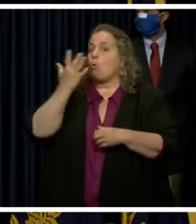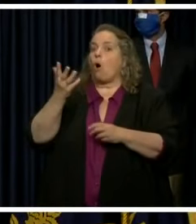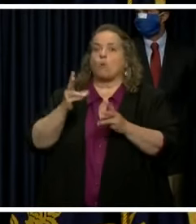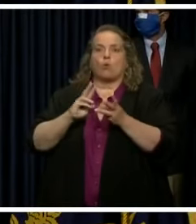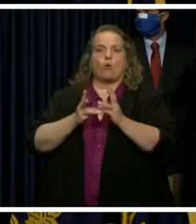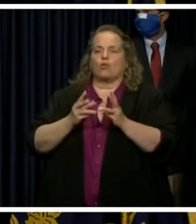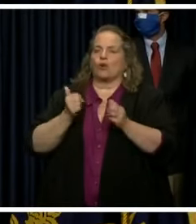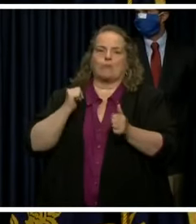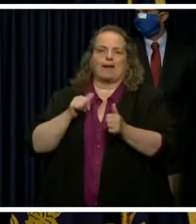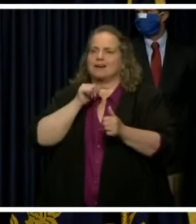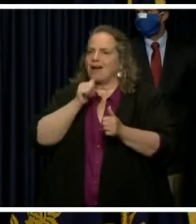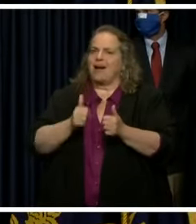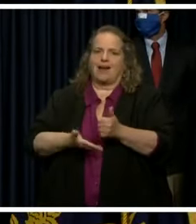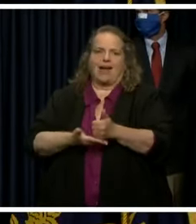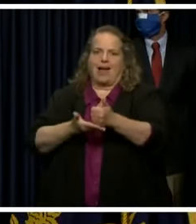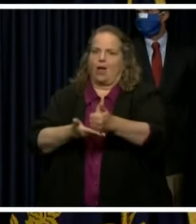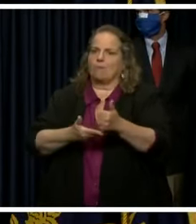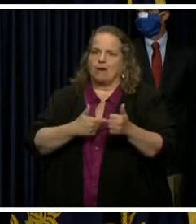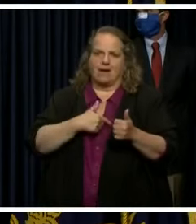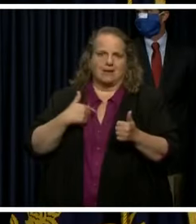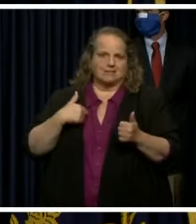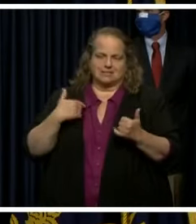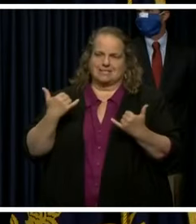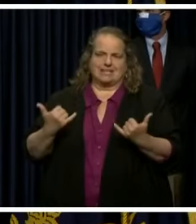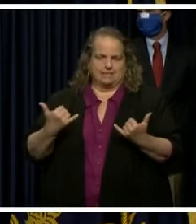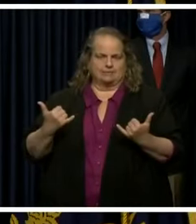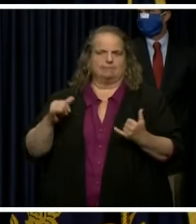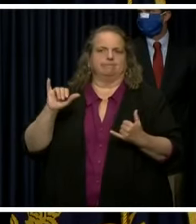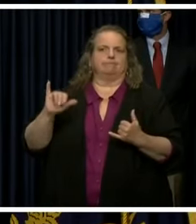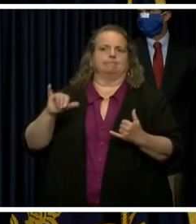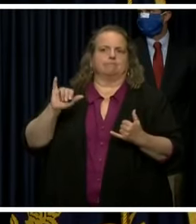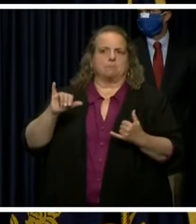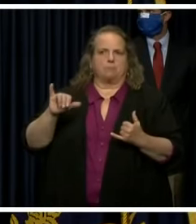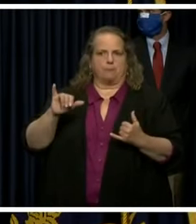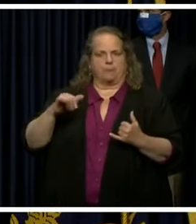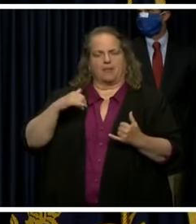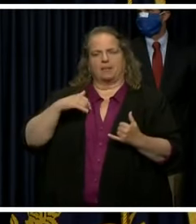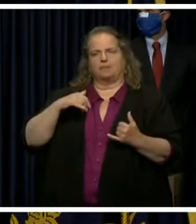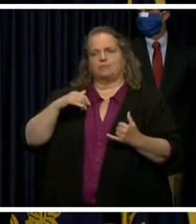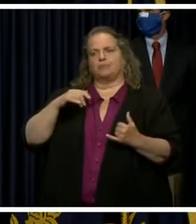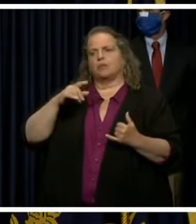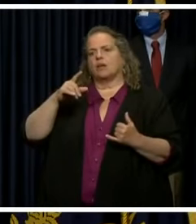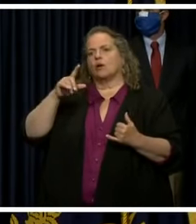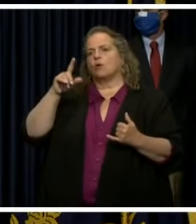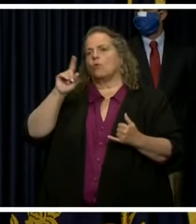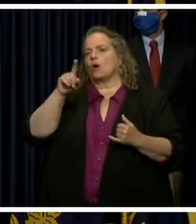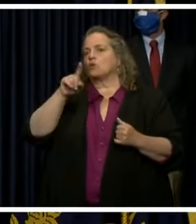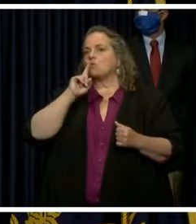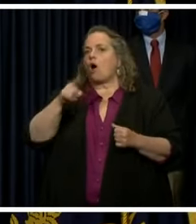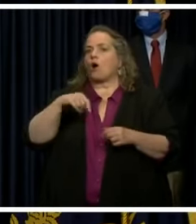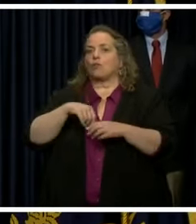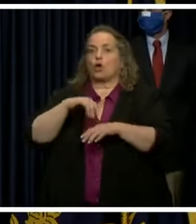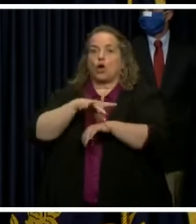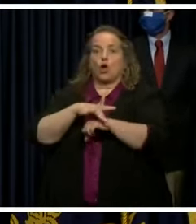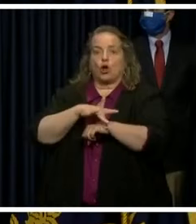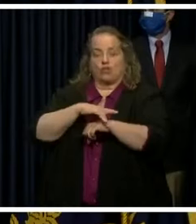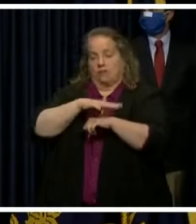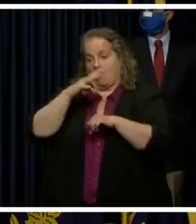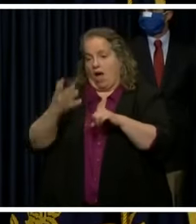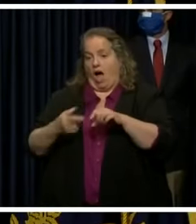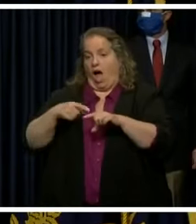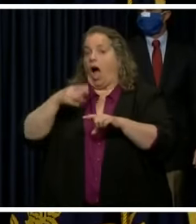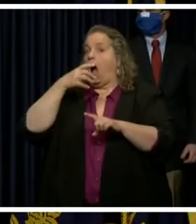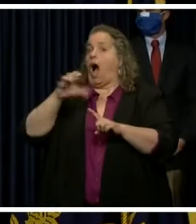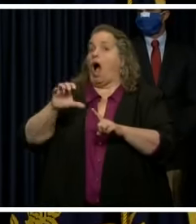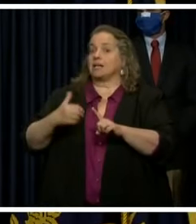help us with this. So early reports are beginning to show that your latitude and longitude, or where you are on the planet, whether you're in a hot place